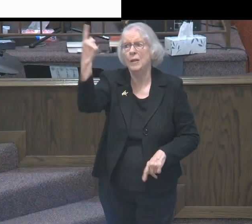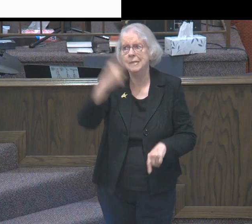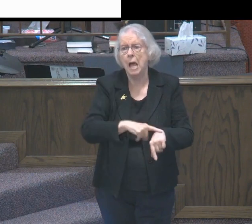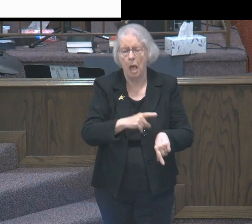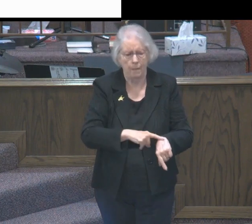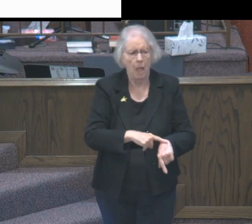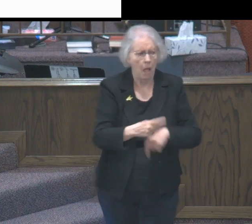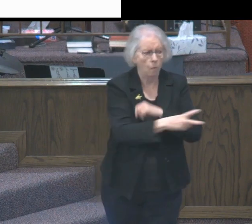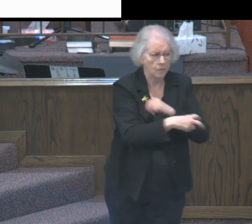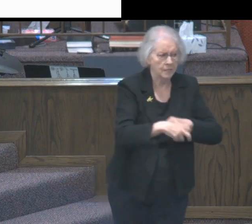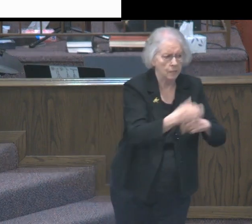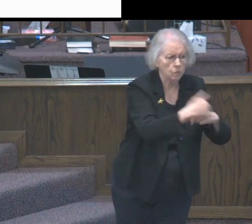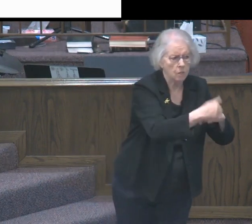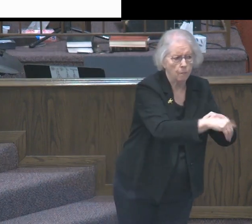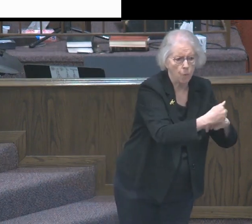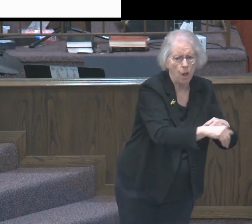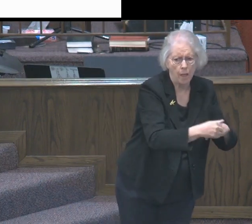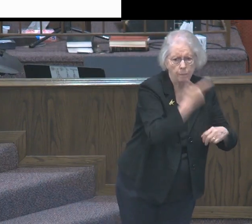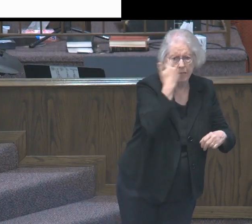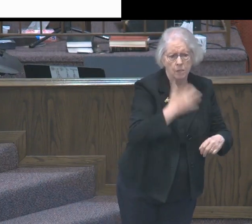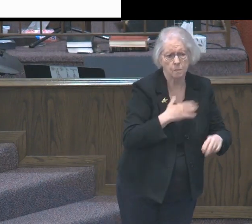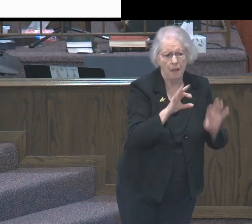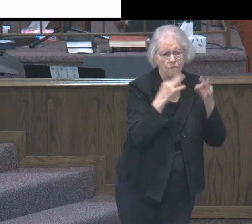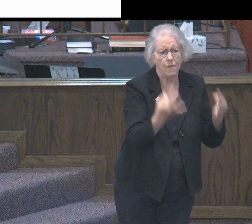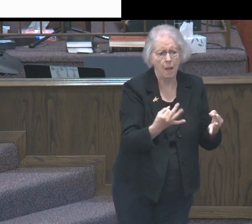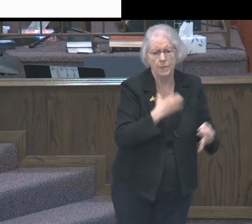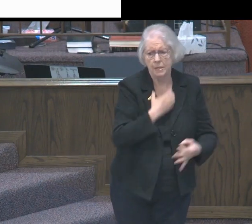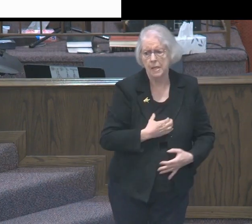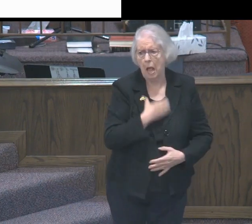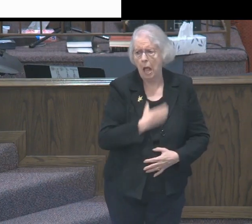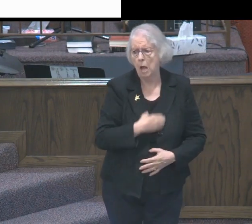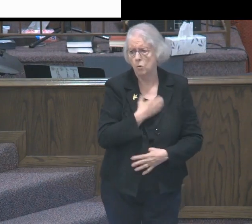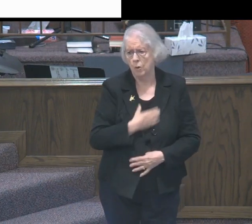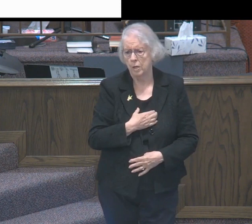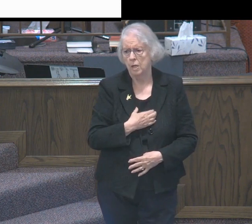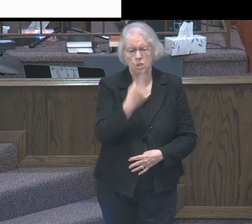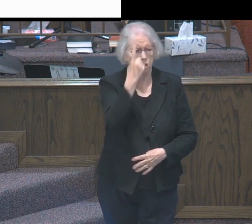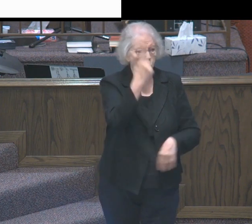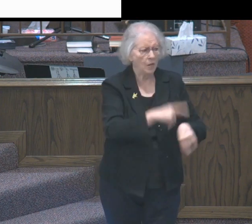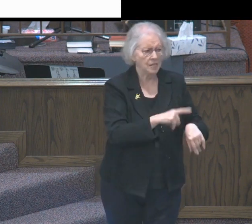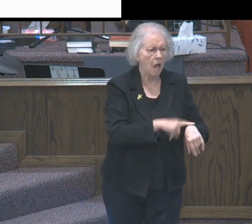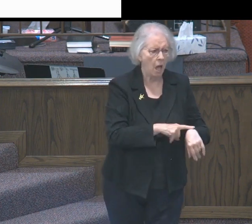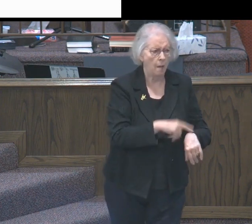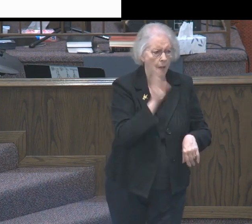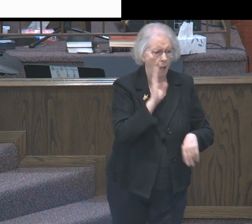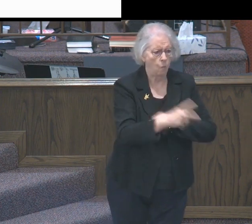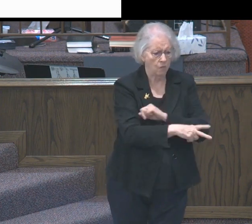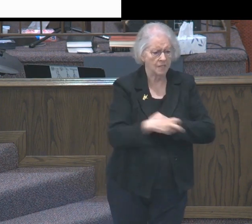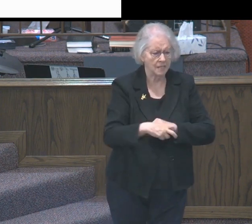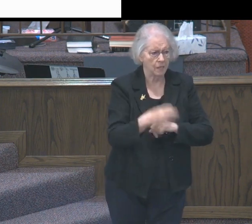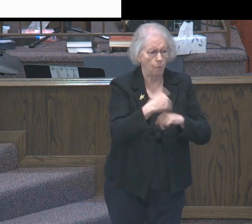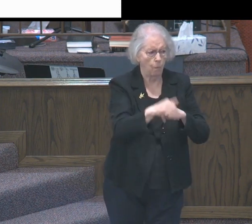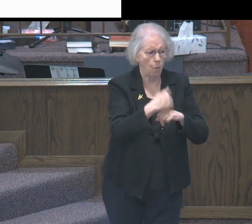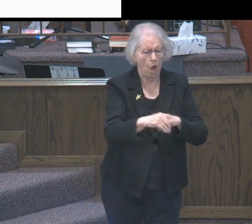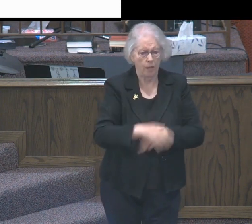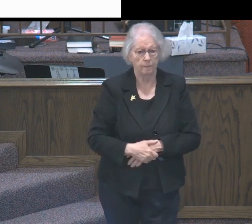said, all right, so here's the deal. All right. I say to you that unless your righteousness exceeds the righteousness of the scribes